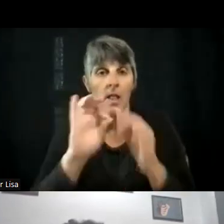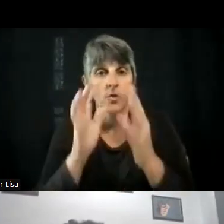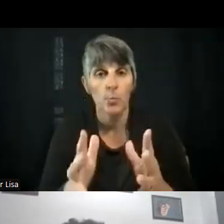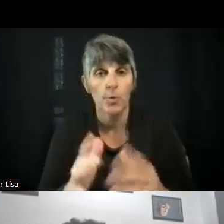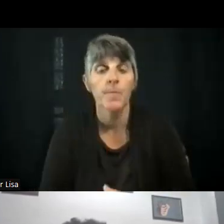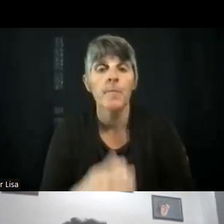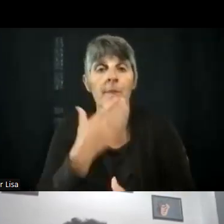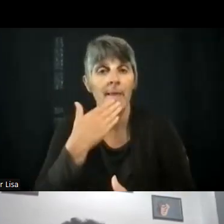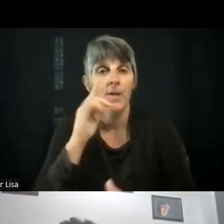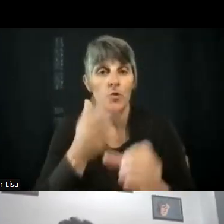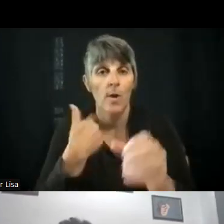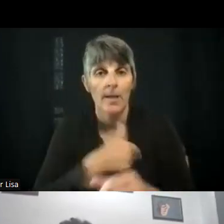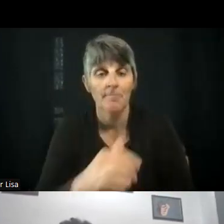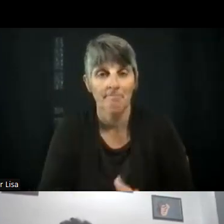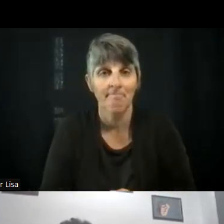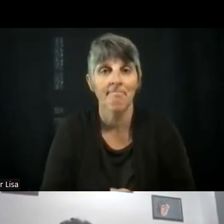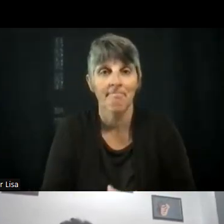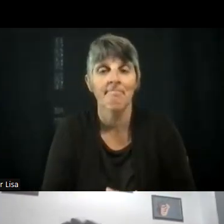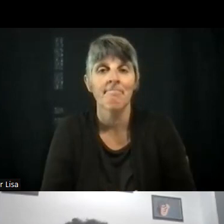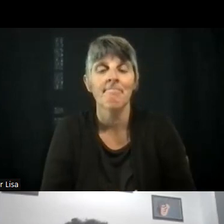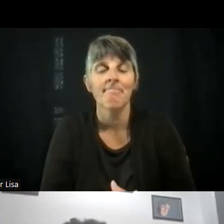interpreter. Thank you for joining us, Lisa.